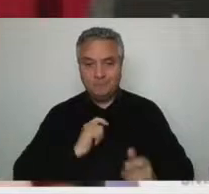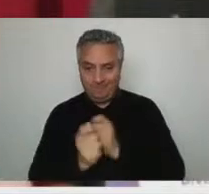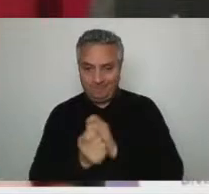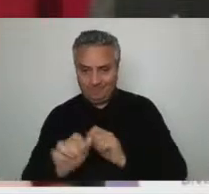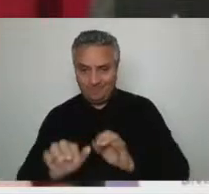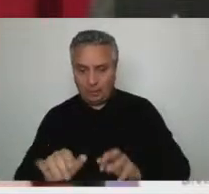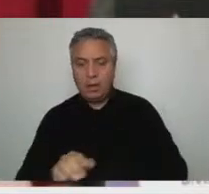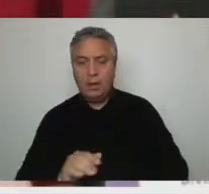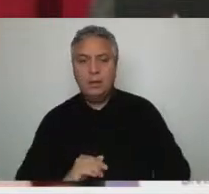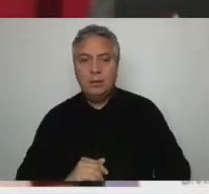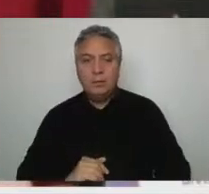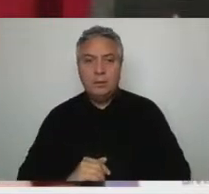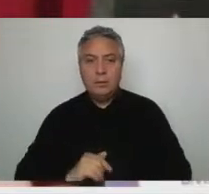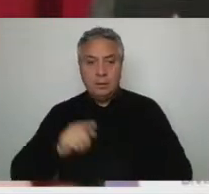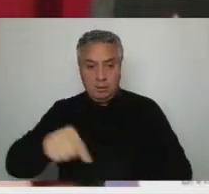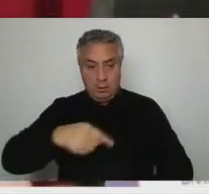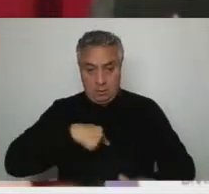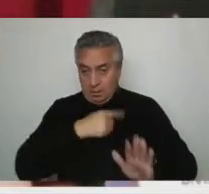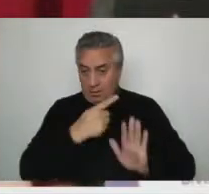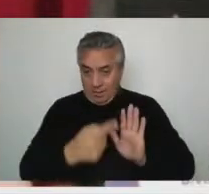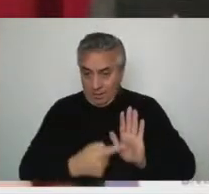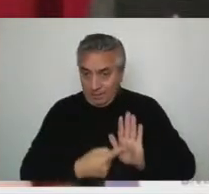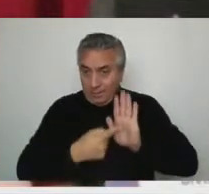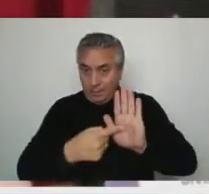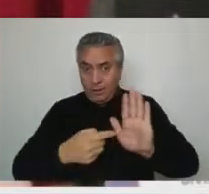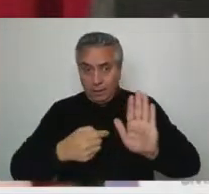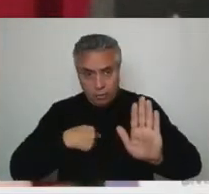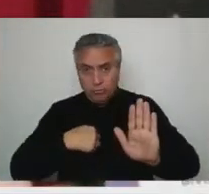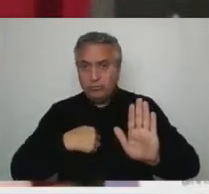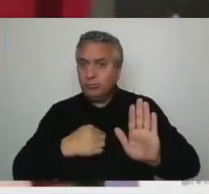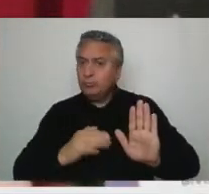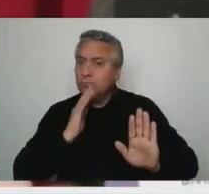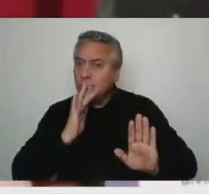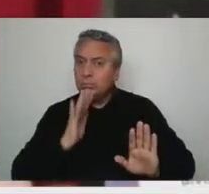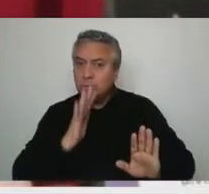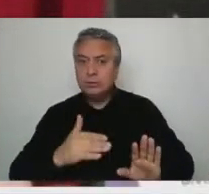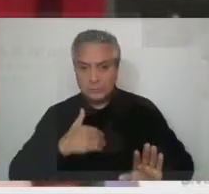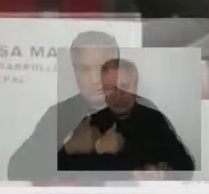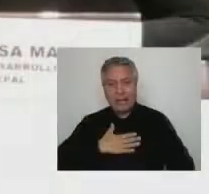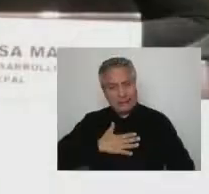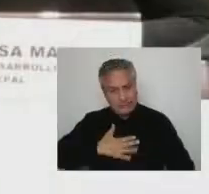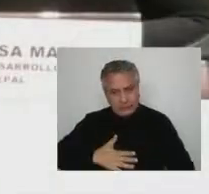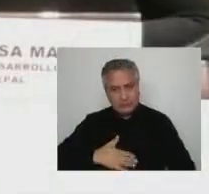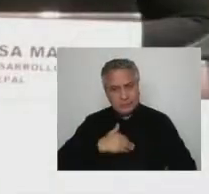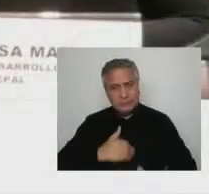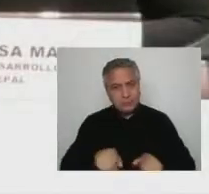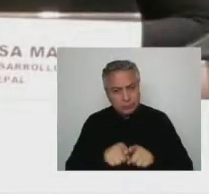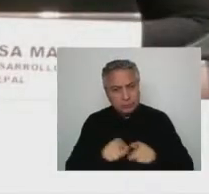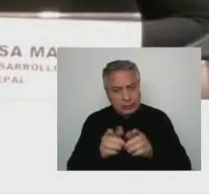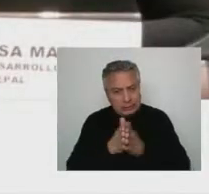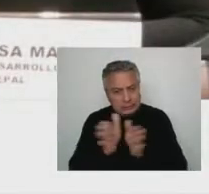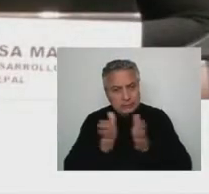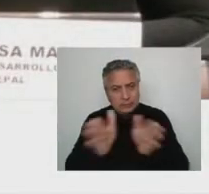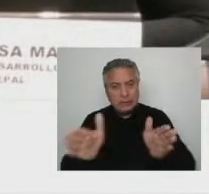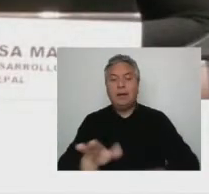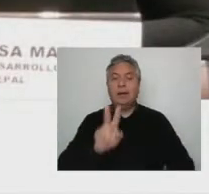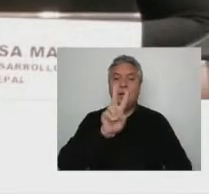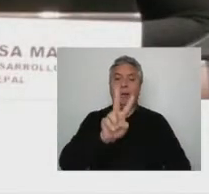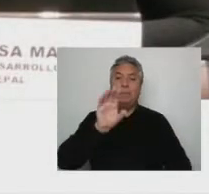The main messages of this presentation, and I will take 20 minutes, by the